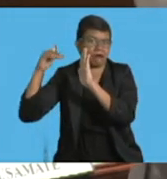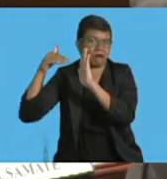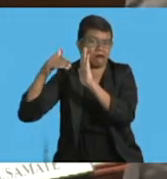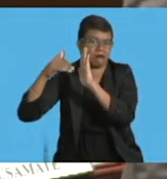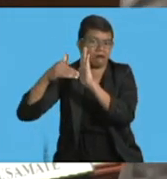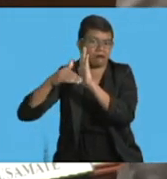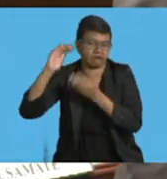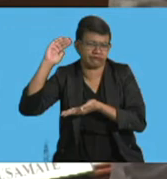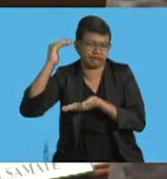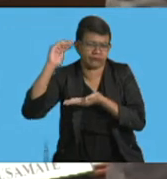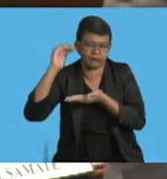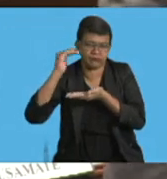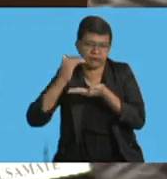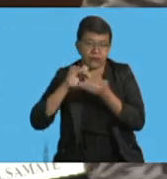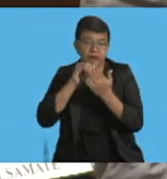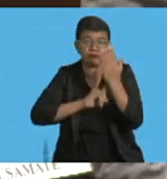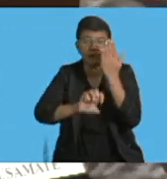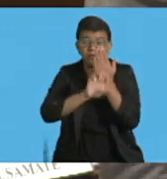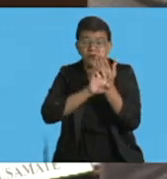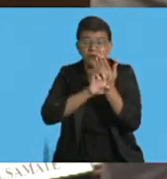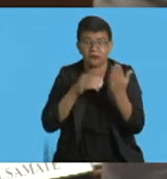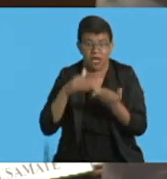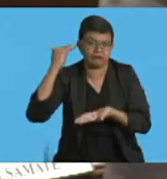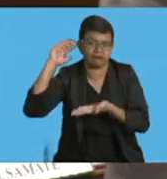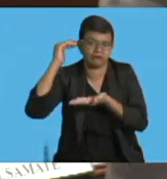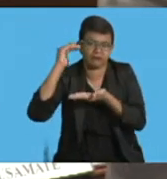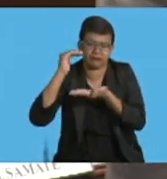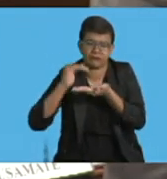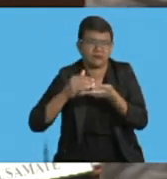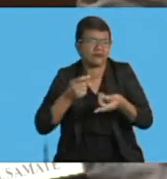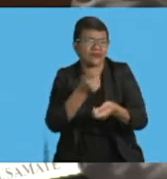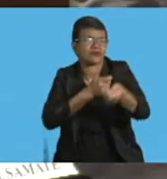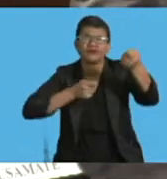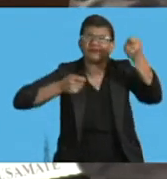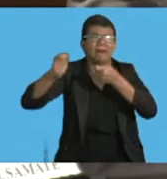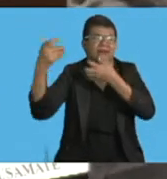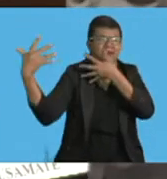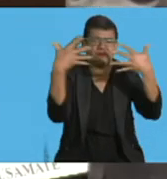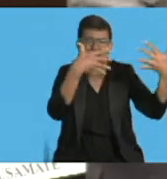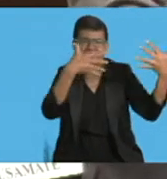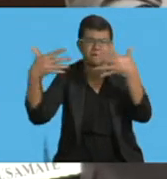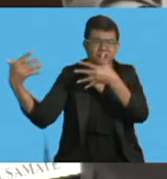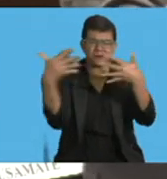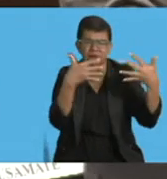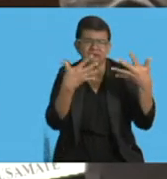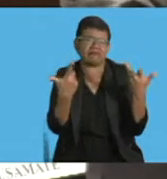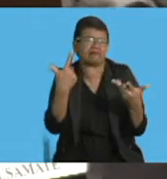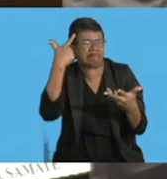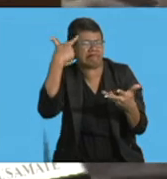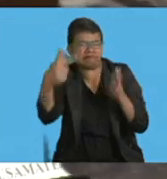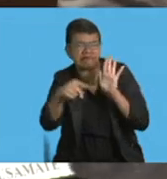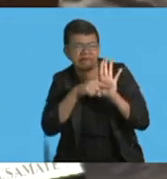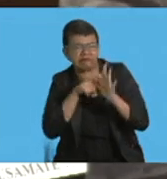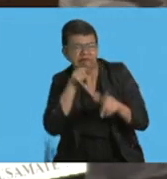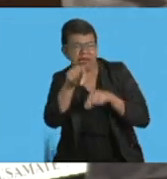up till June. And obviously the trade war has had a huge negative impact, not just in terms of the actual runs on the board on the